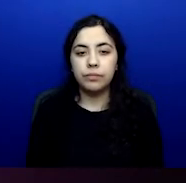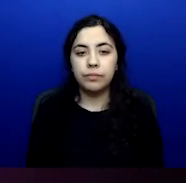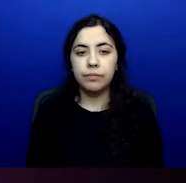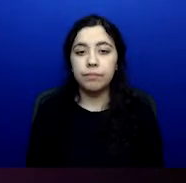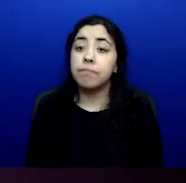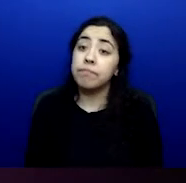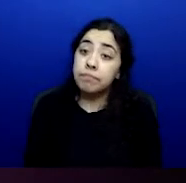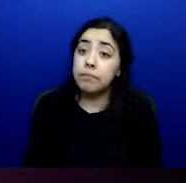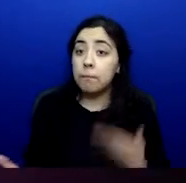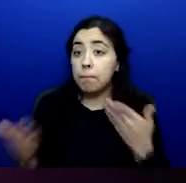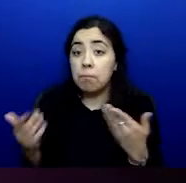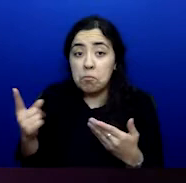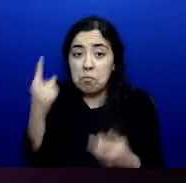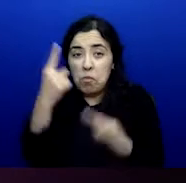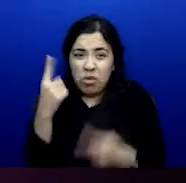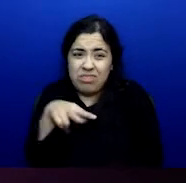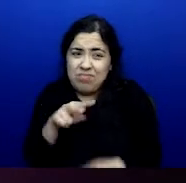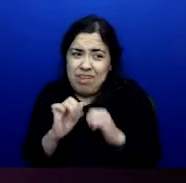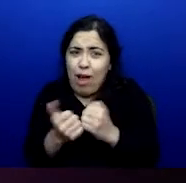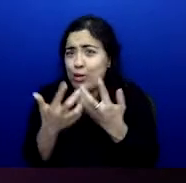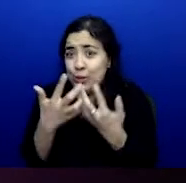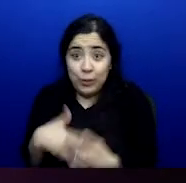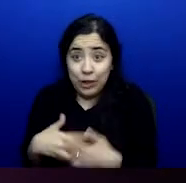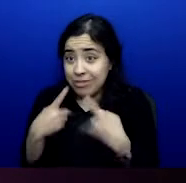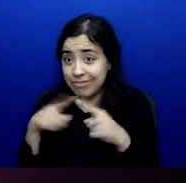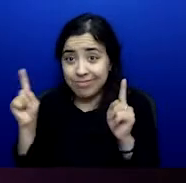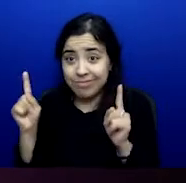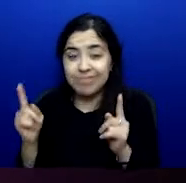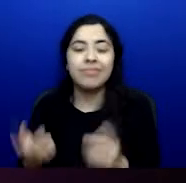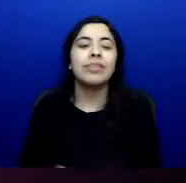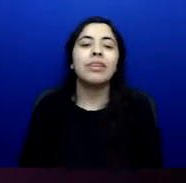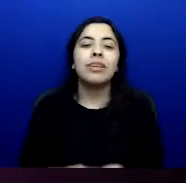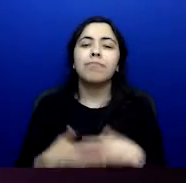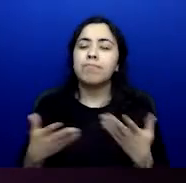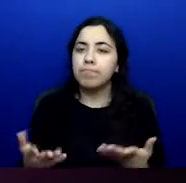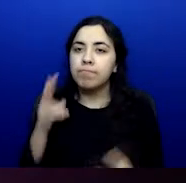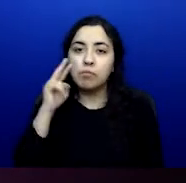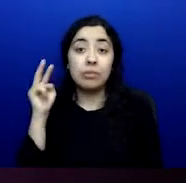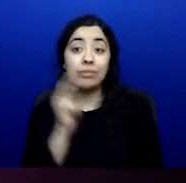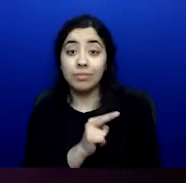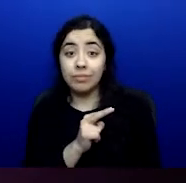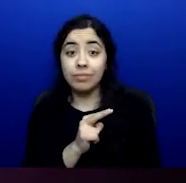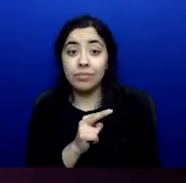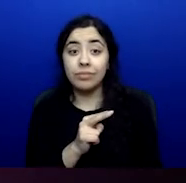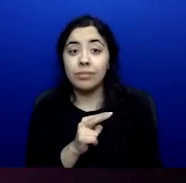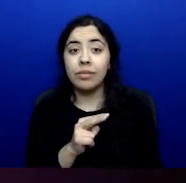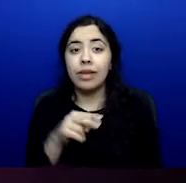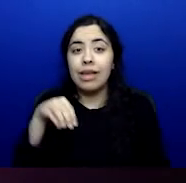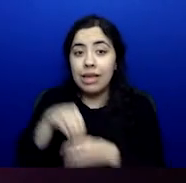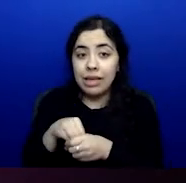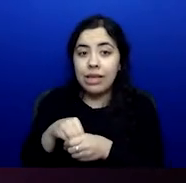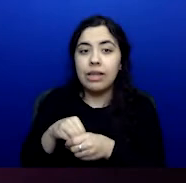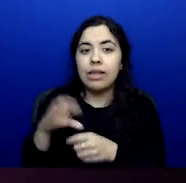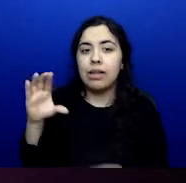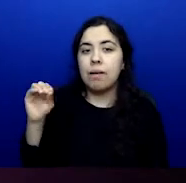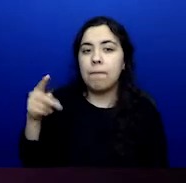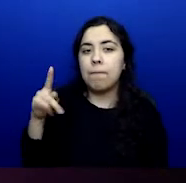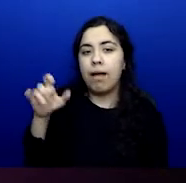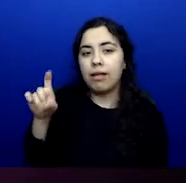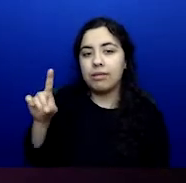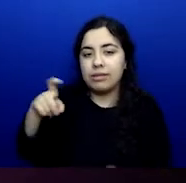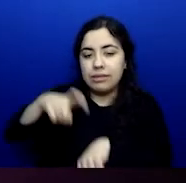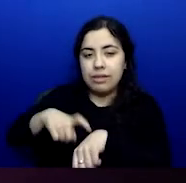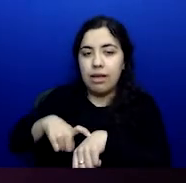You're probably wondering, how does this actually work? Well, as you can see, at compile time, we swap out this function